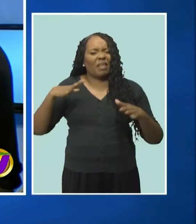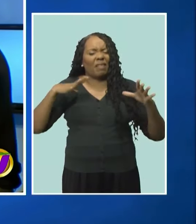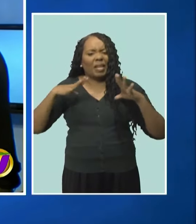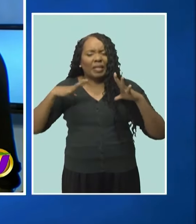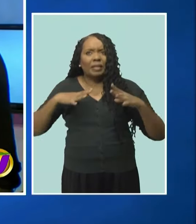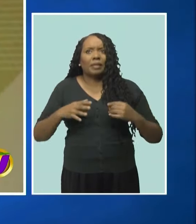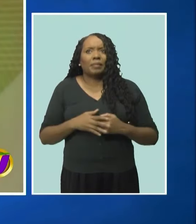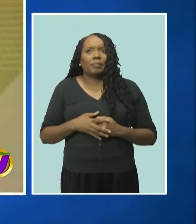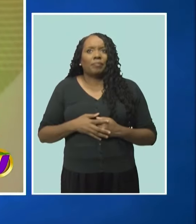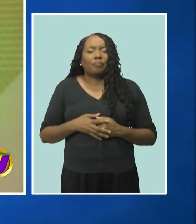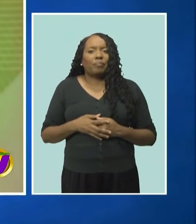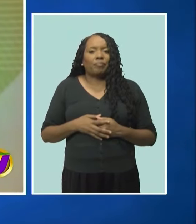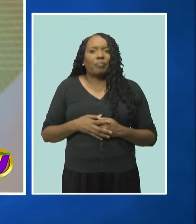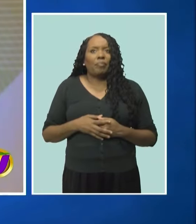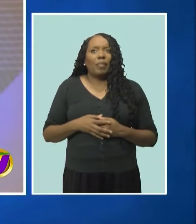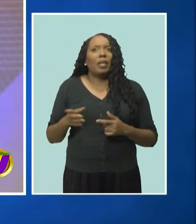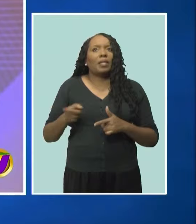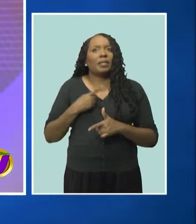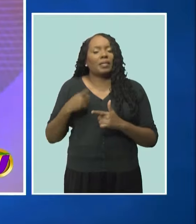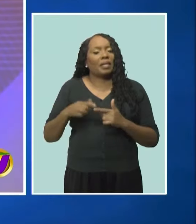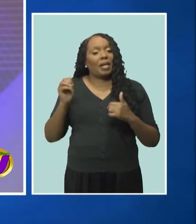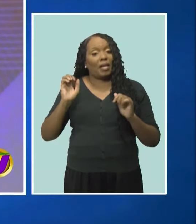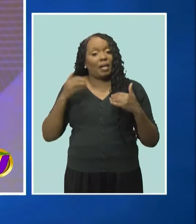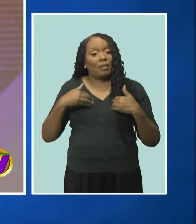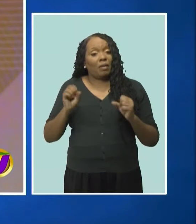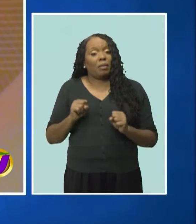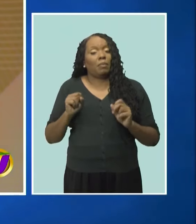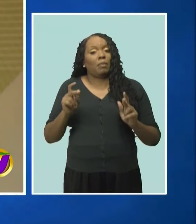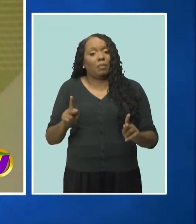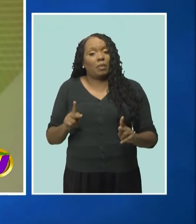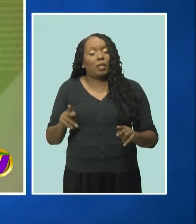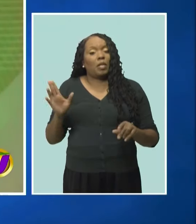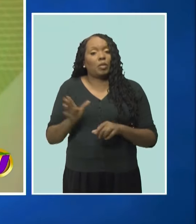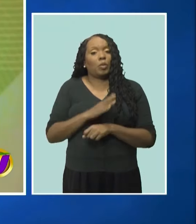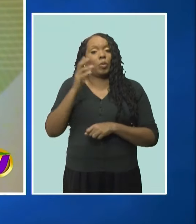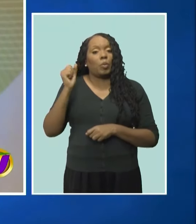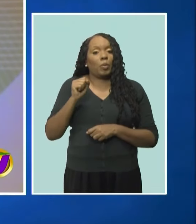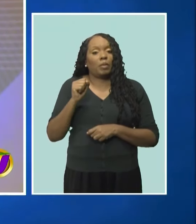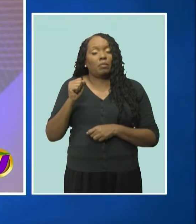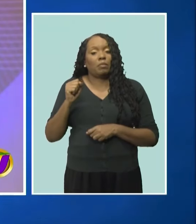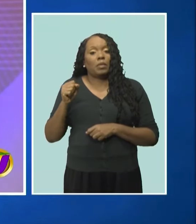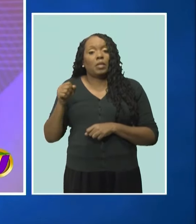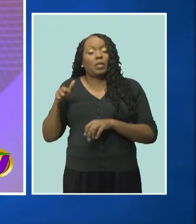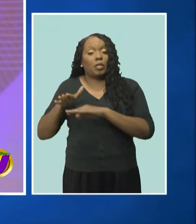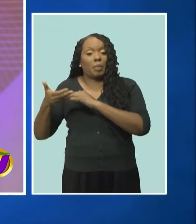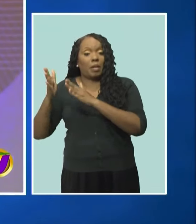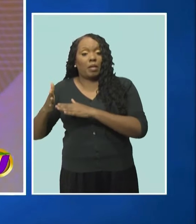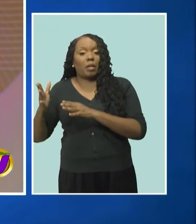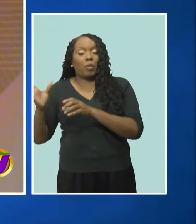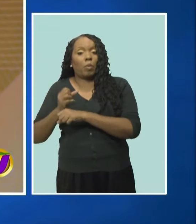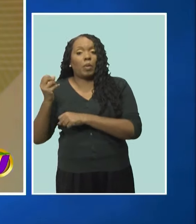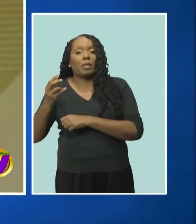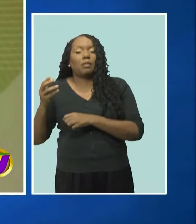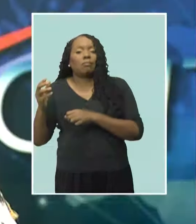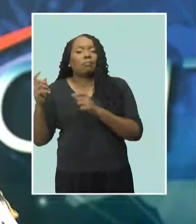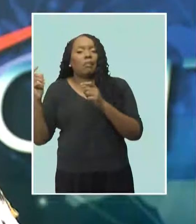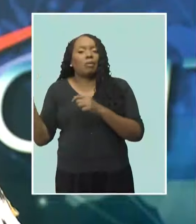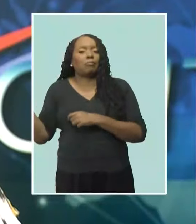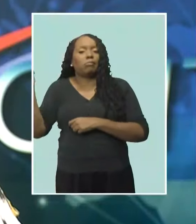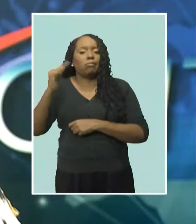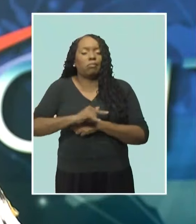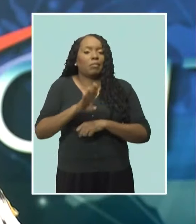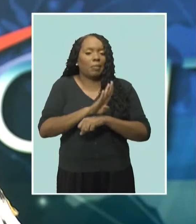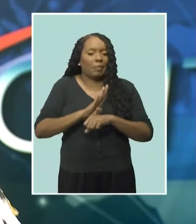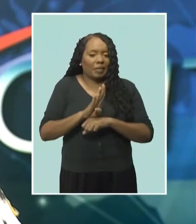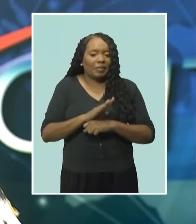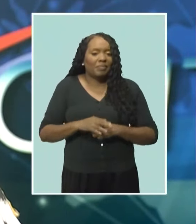world. And finally, in the case of, hey, you have a chance to win a trip for two from Kingston to Barbados to enjoy Cropover as well.